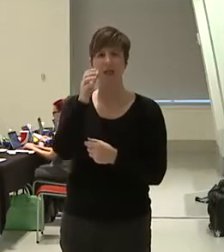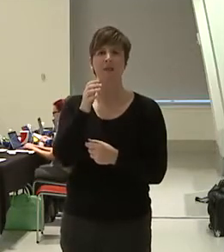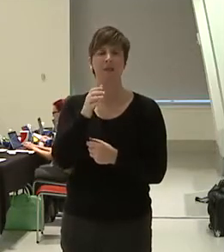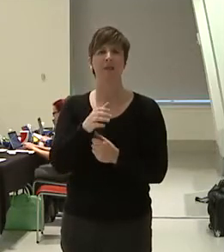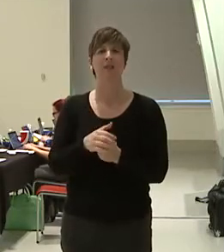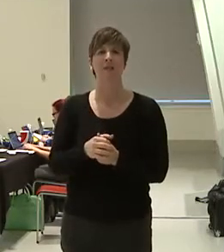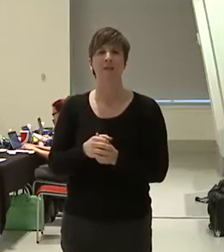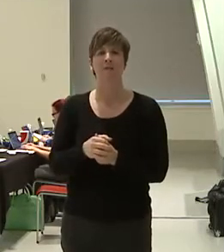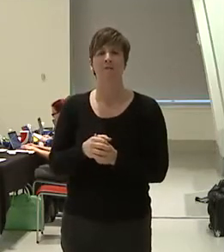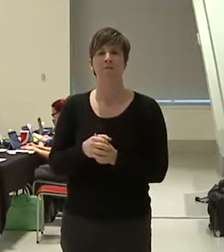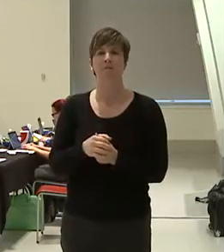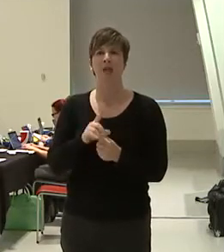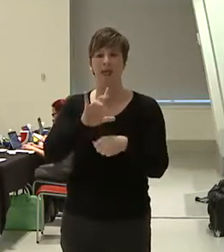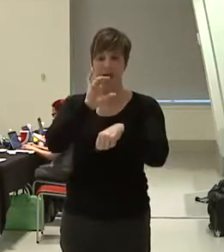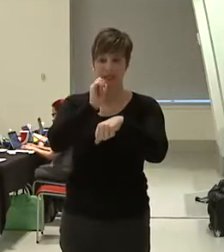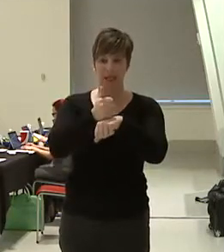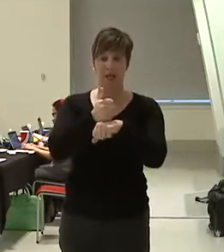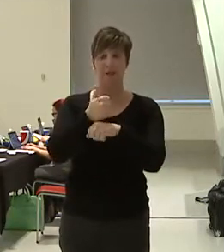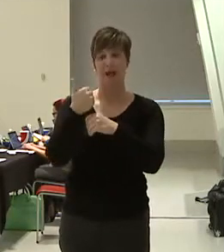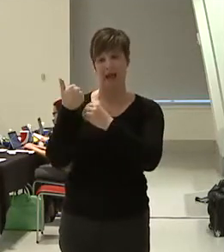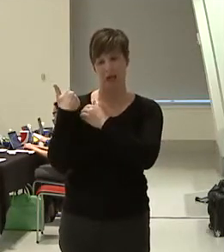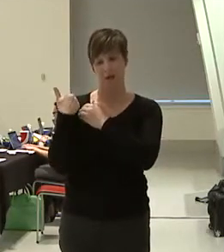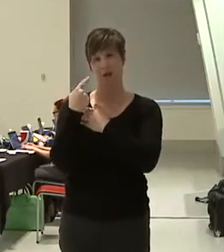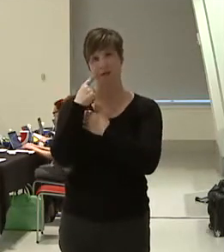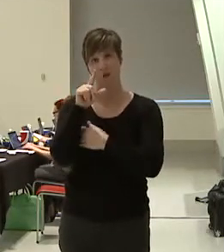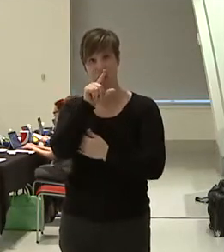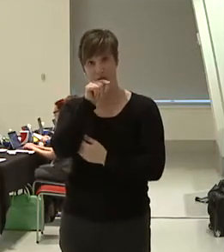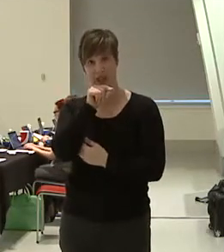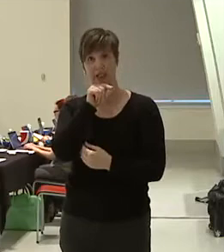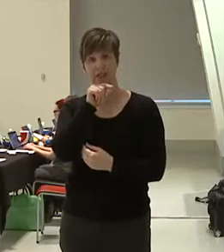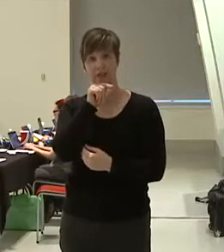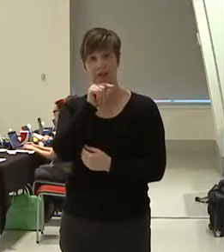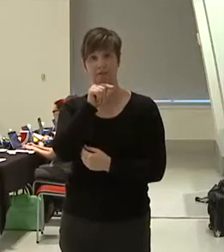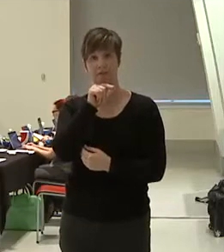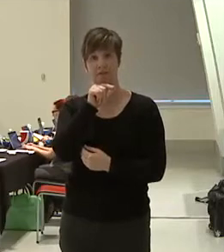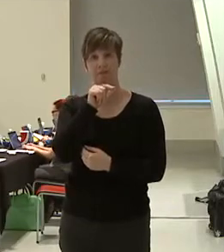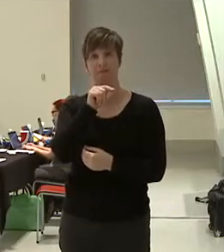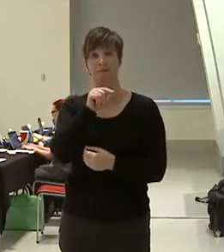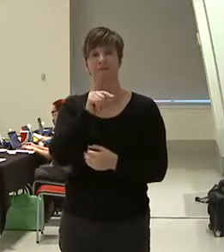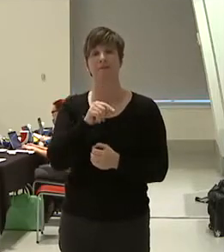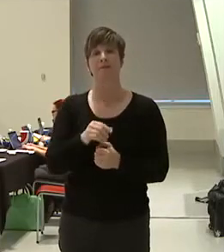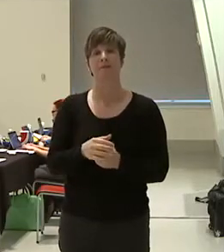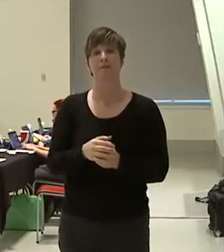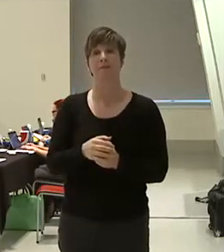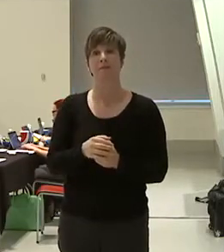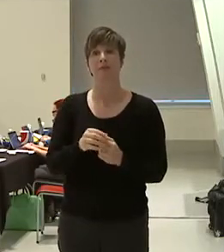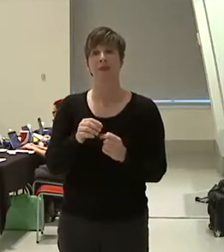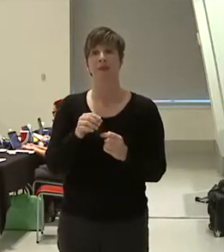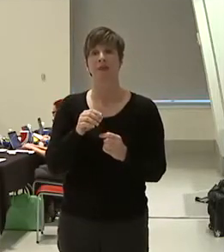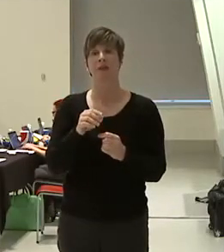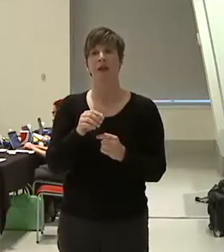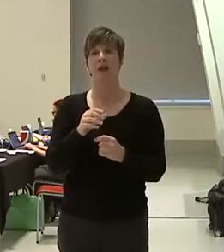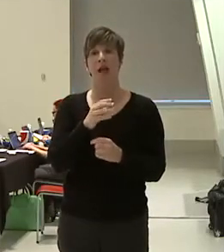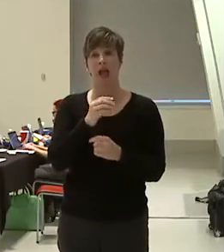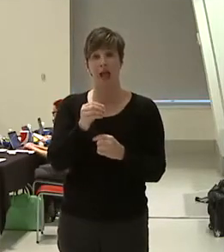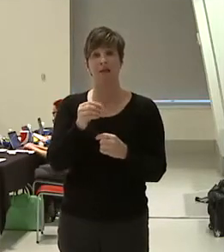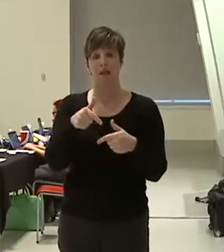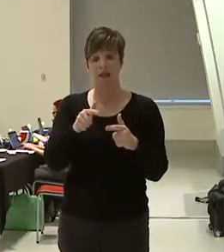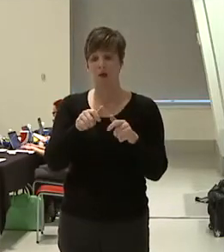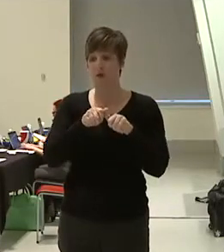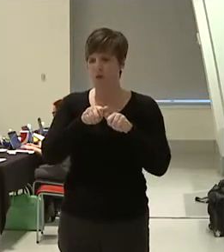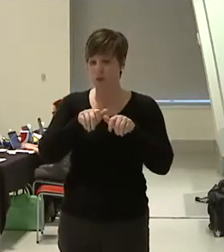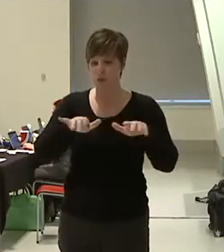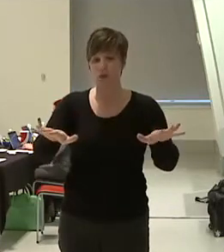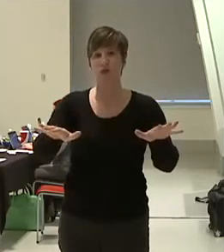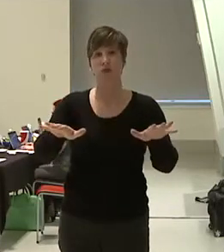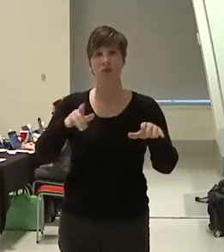to establish accountability for the tweets, yet let it get out to accomplish its mission